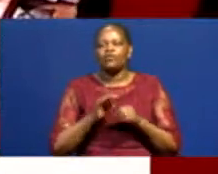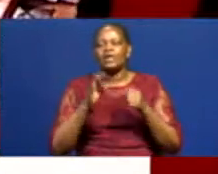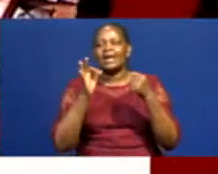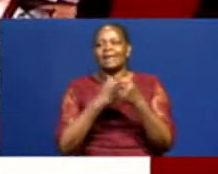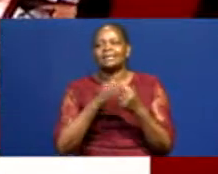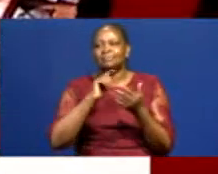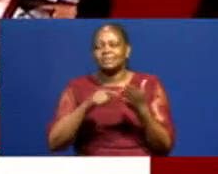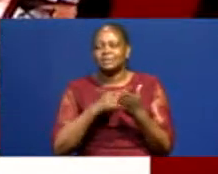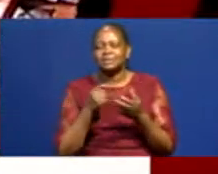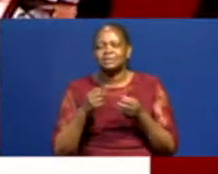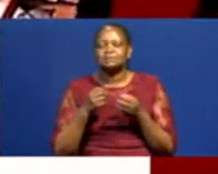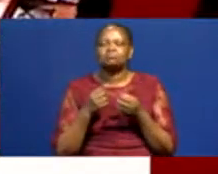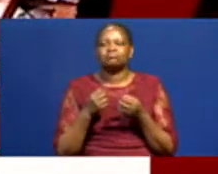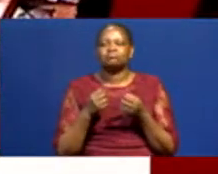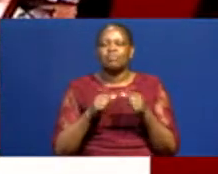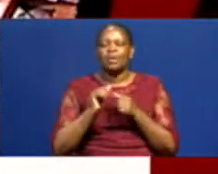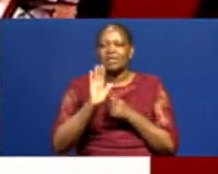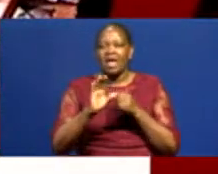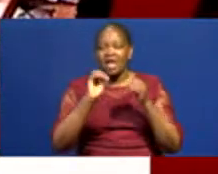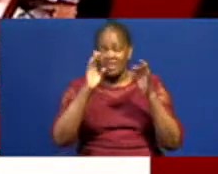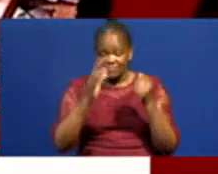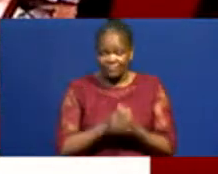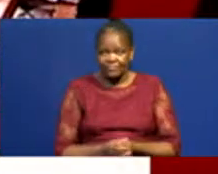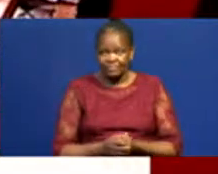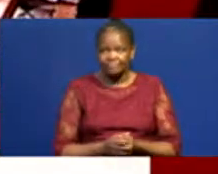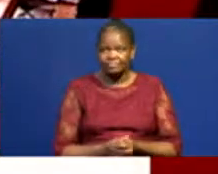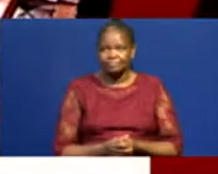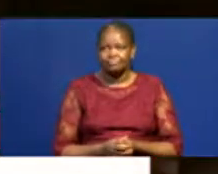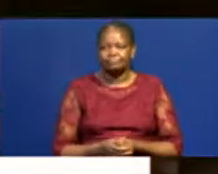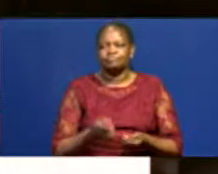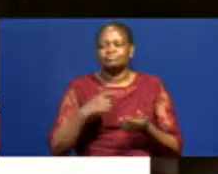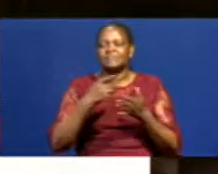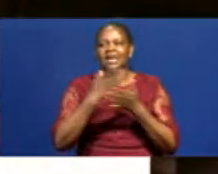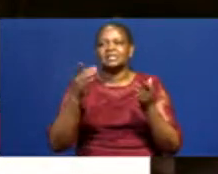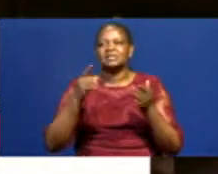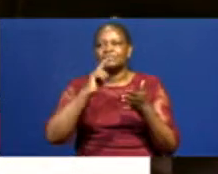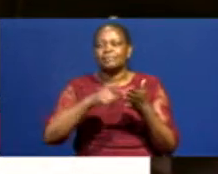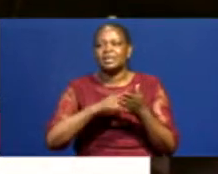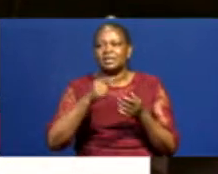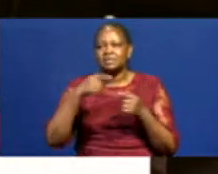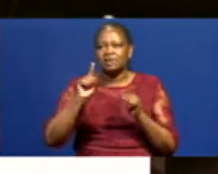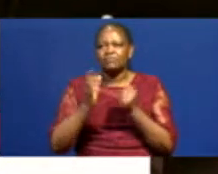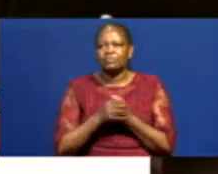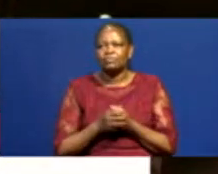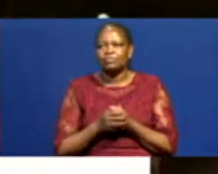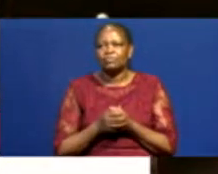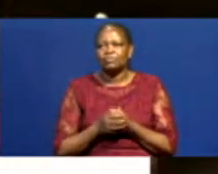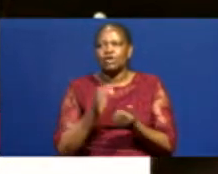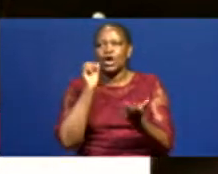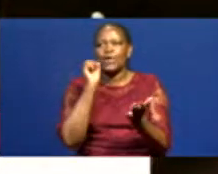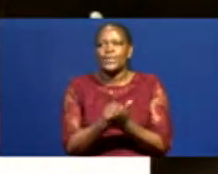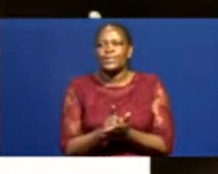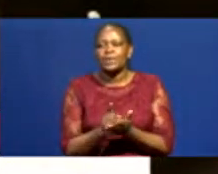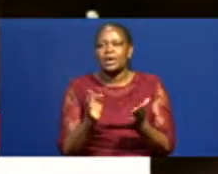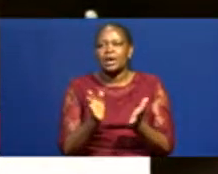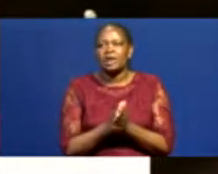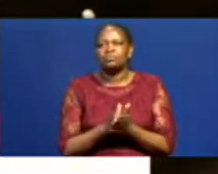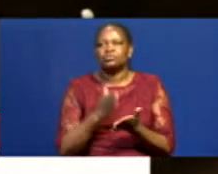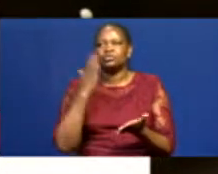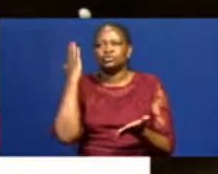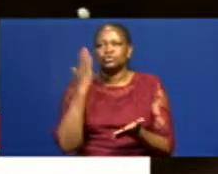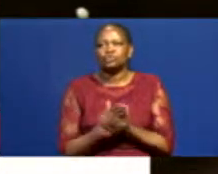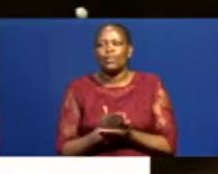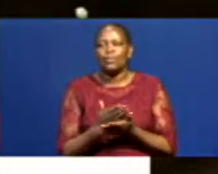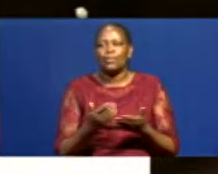leveled against her. If the plenary upholds any of the charges, Governor Mwangaza will stand impeached and will cease to hold